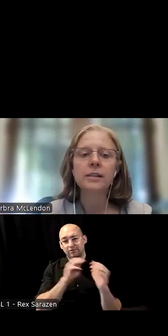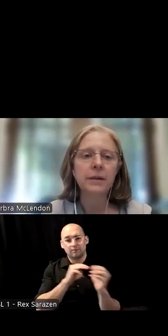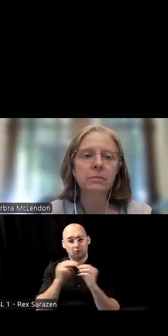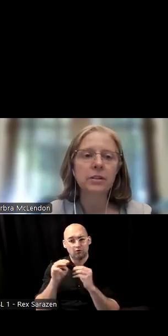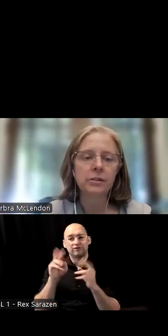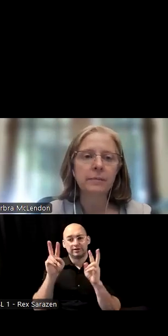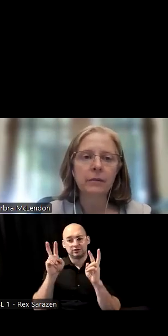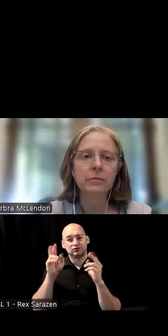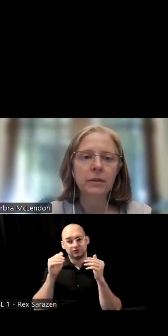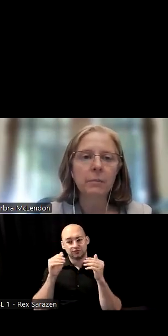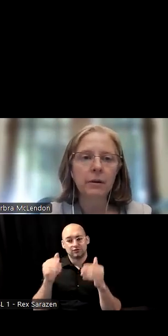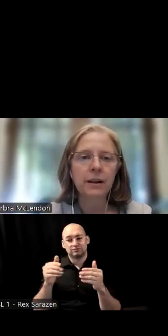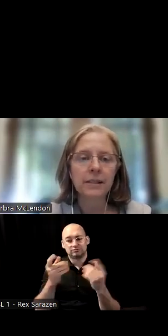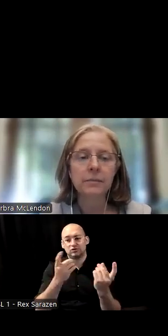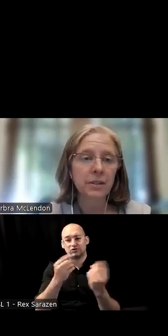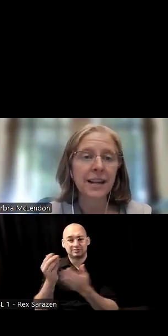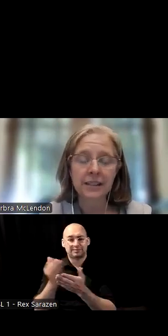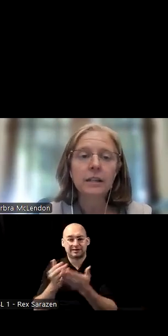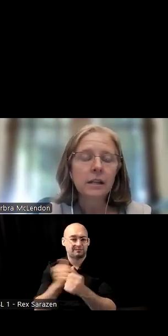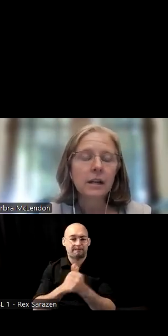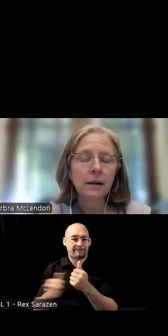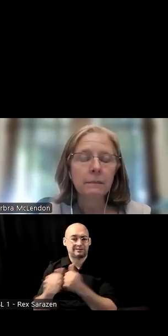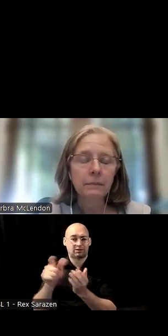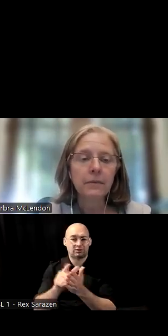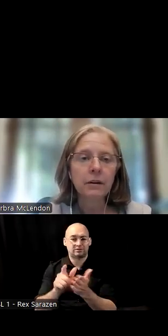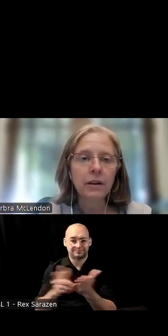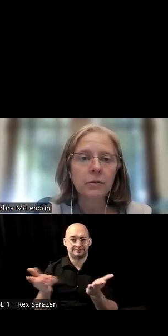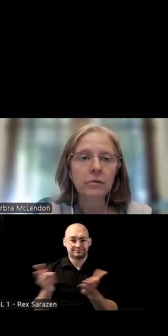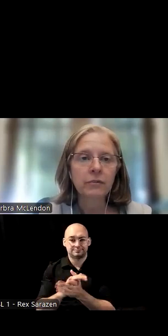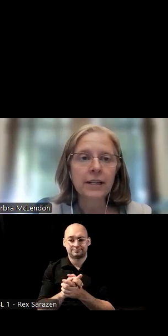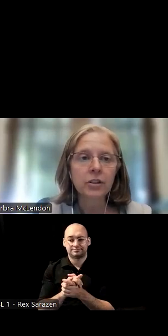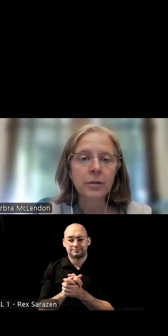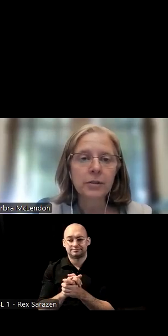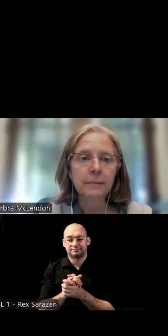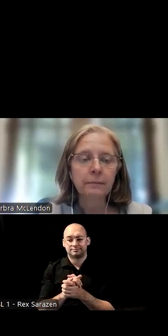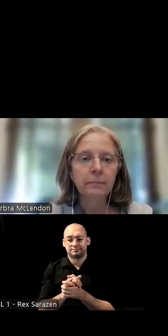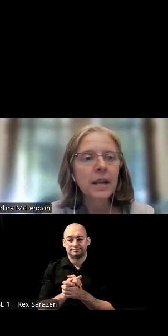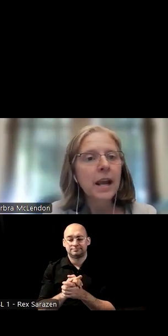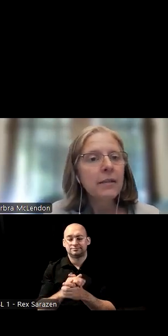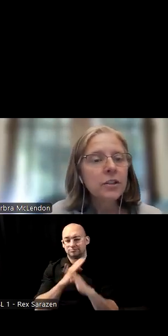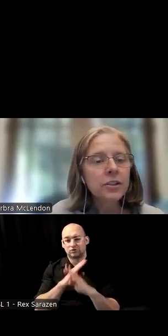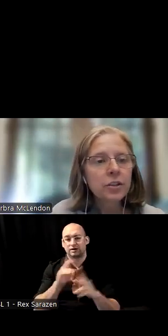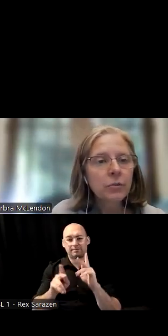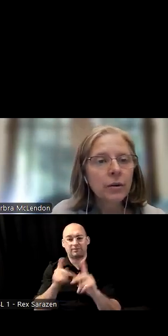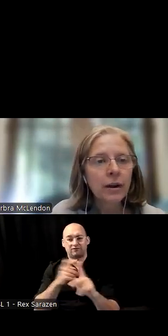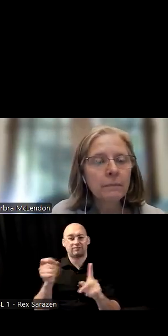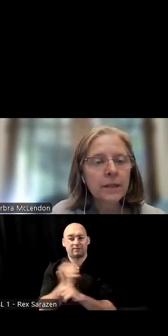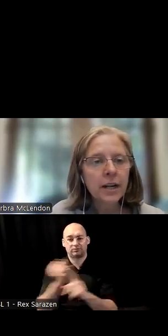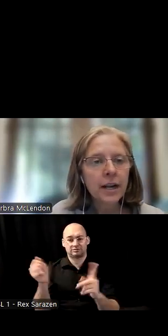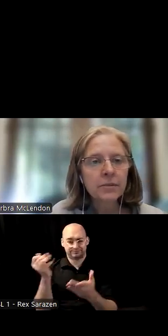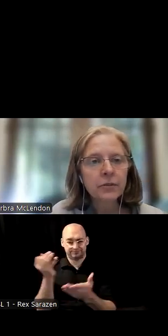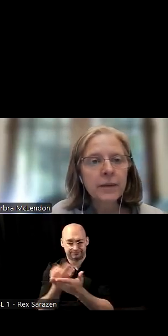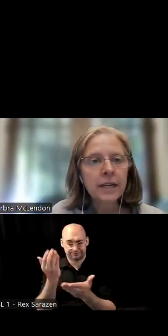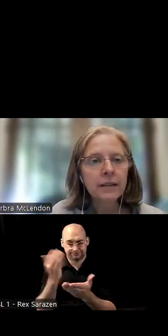forward and to be able to do something that would really help our families protect their loved ones from financial abuse. And then just two more